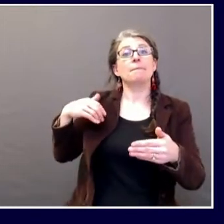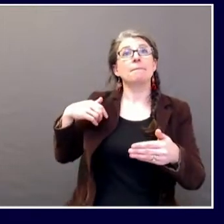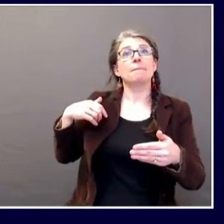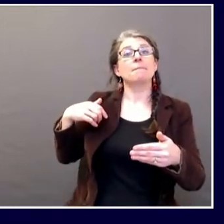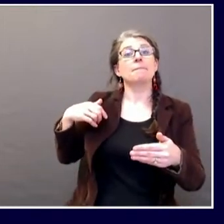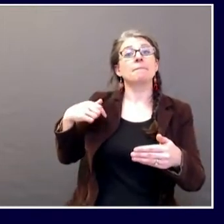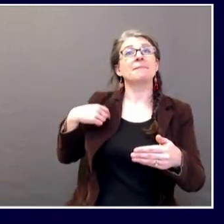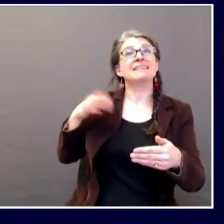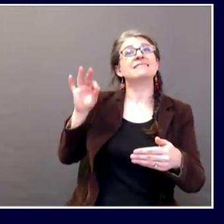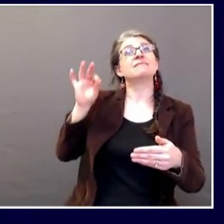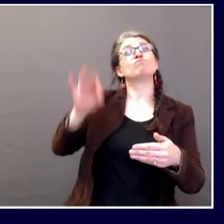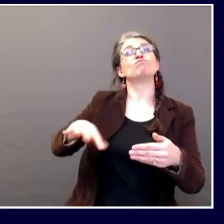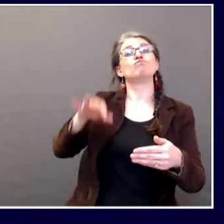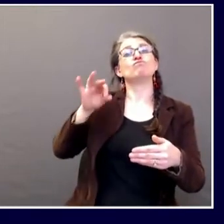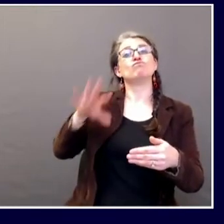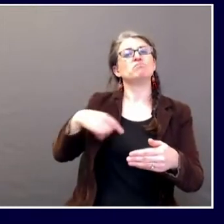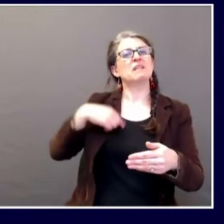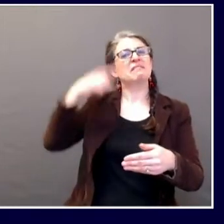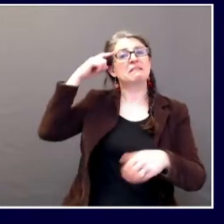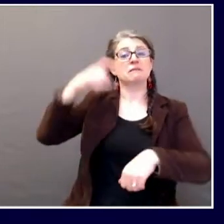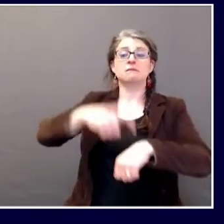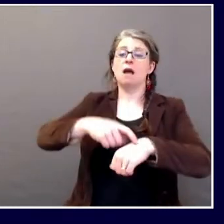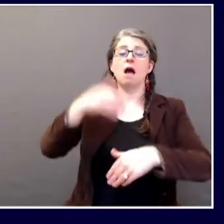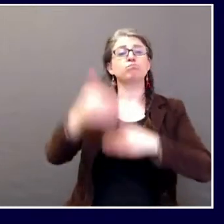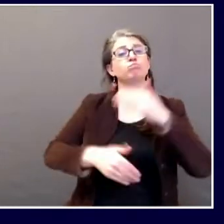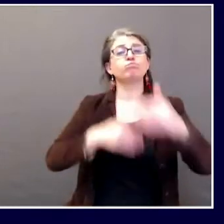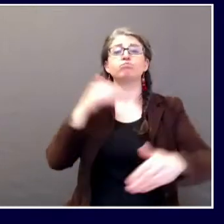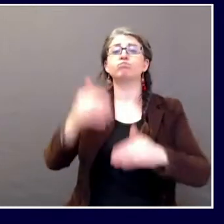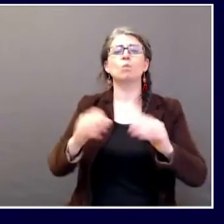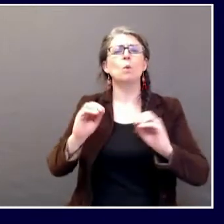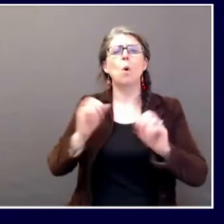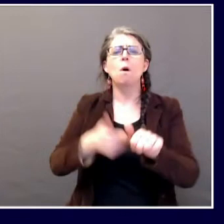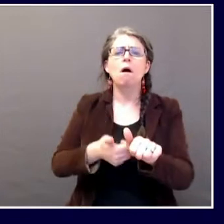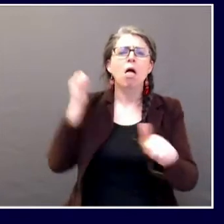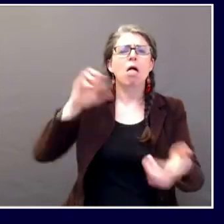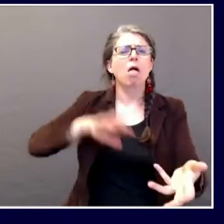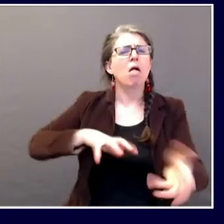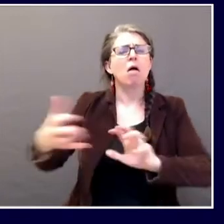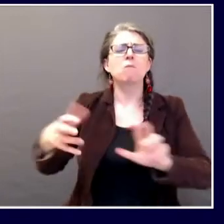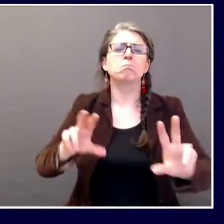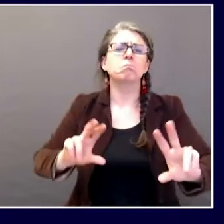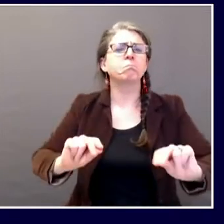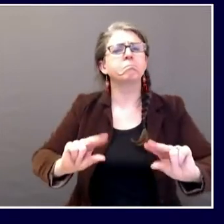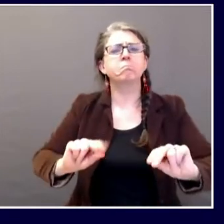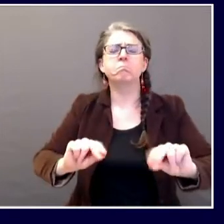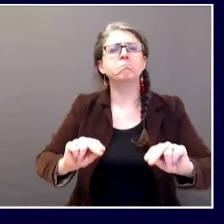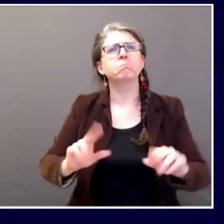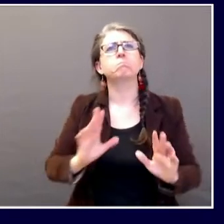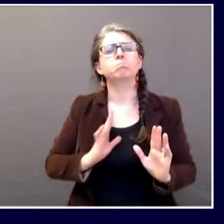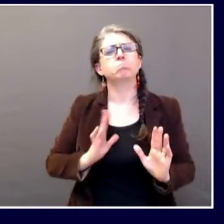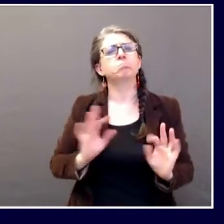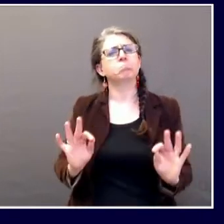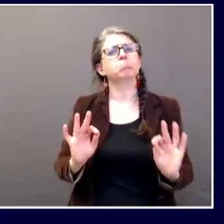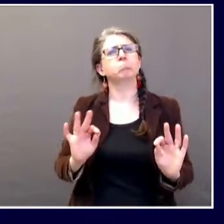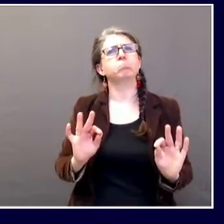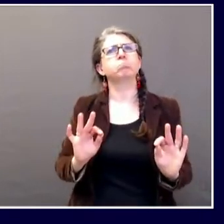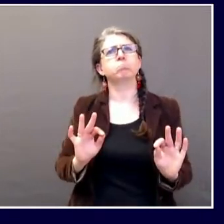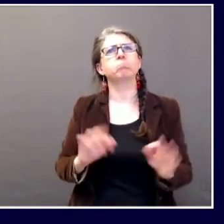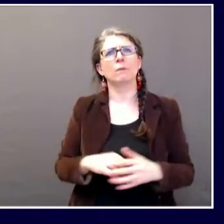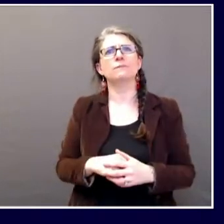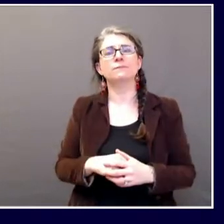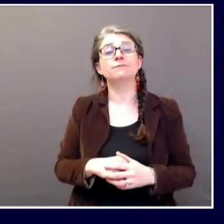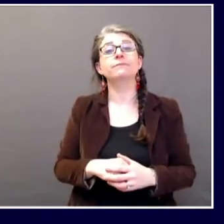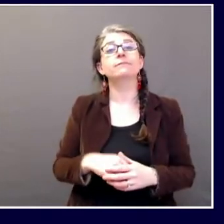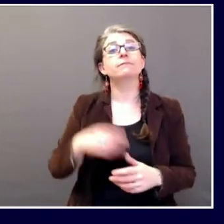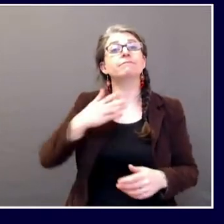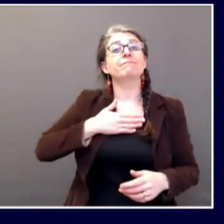the top priority of our entire team. I've indicated that this is, as I've said before, this is an all gas,